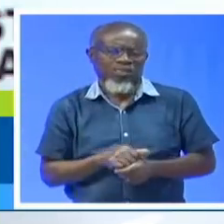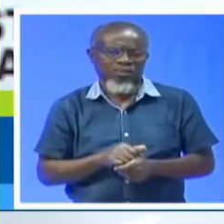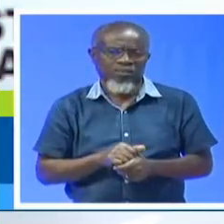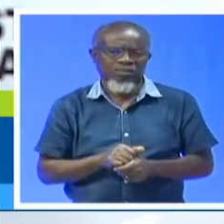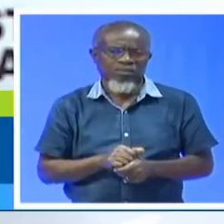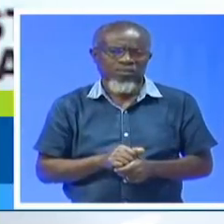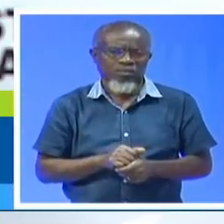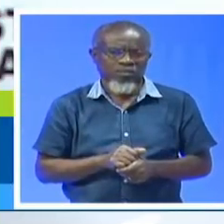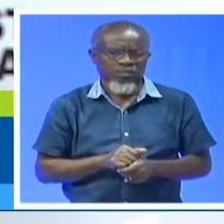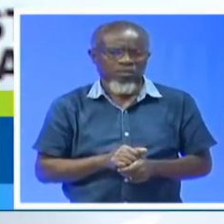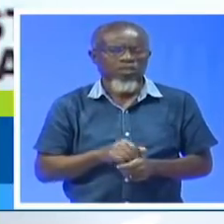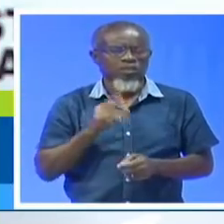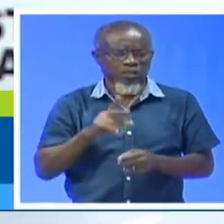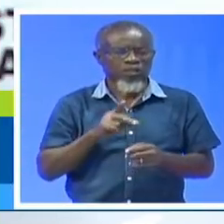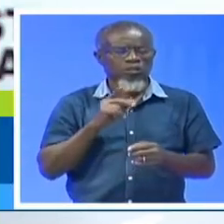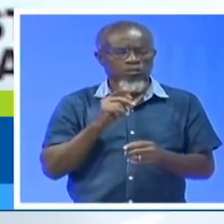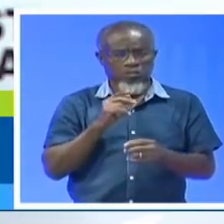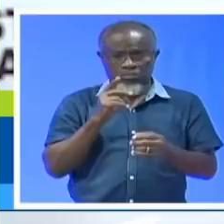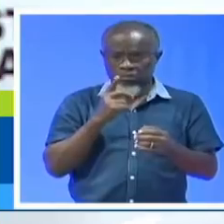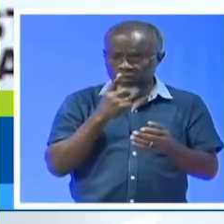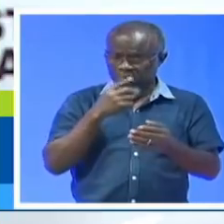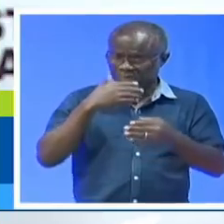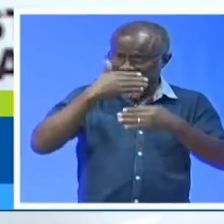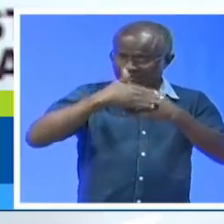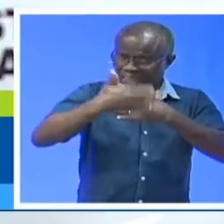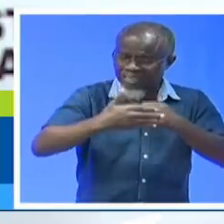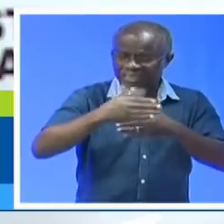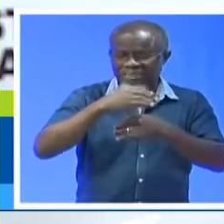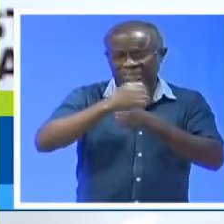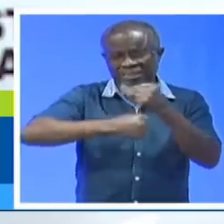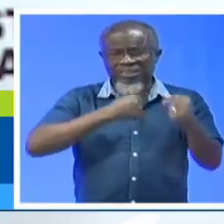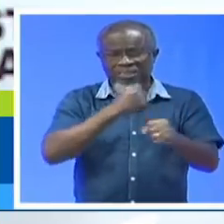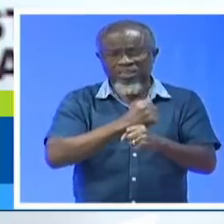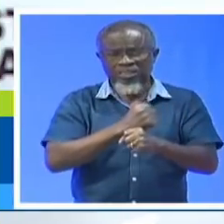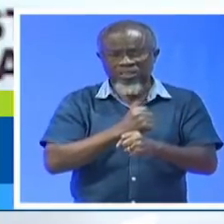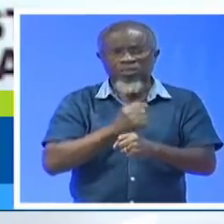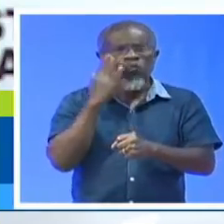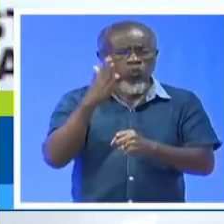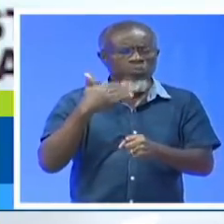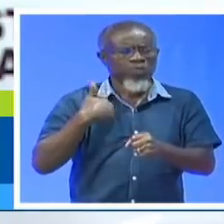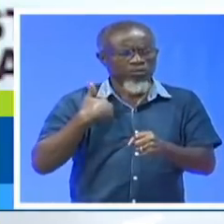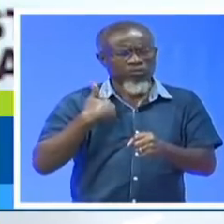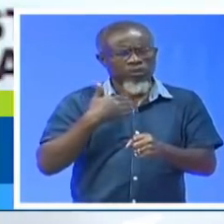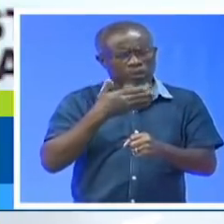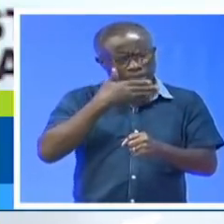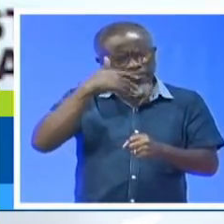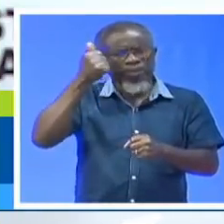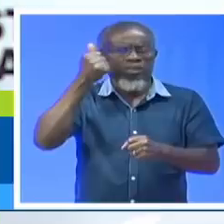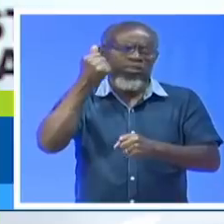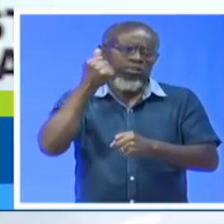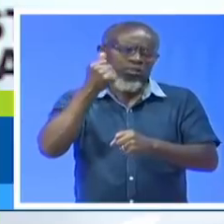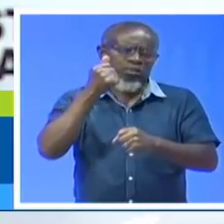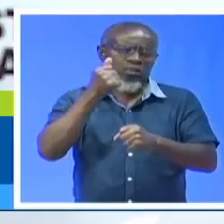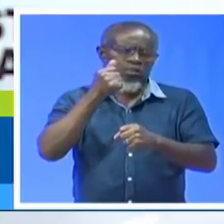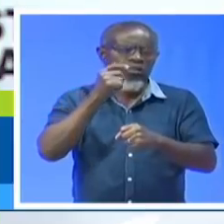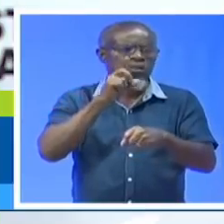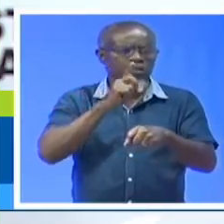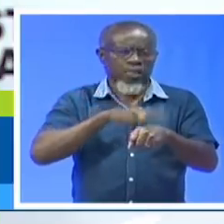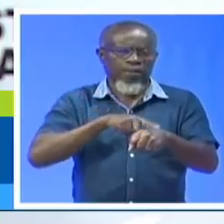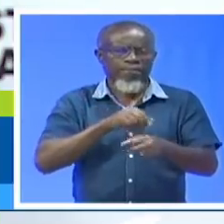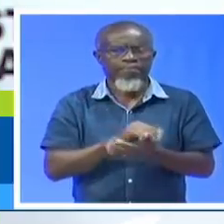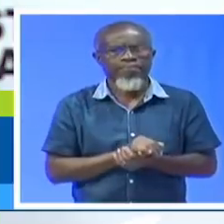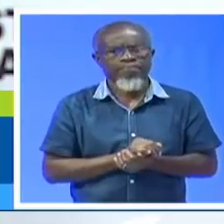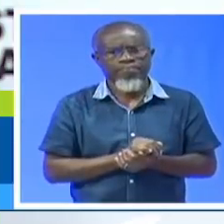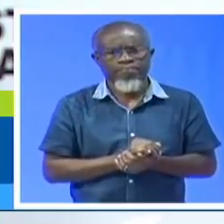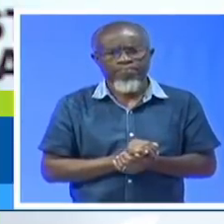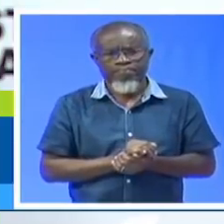Christmas 2021 in a better place than we go into it. So ladies and gentlemen of the